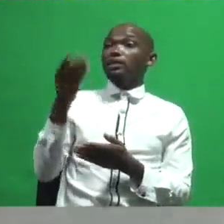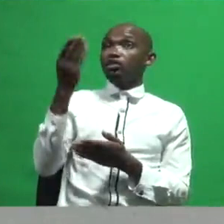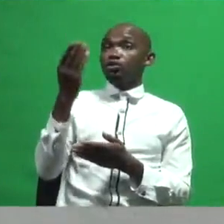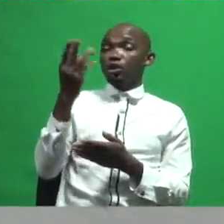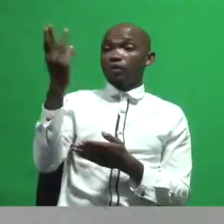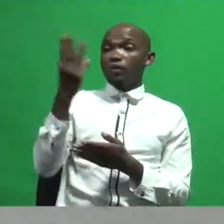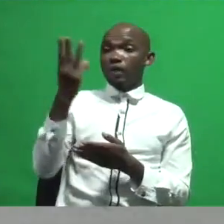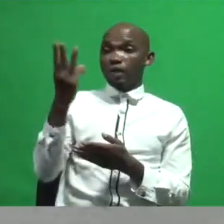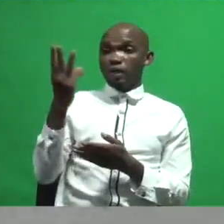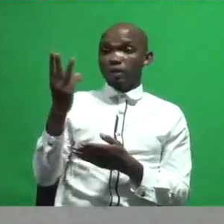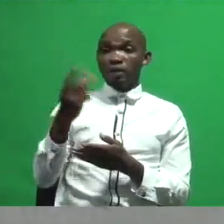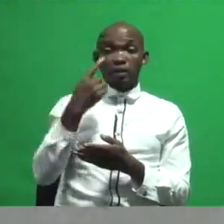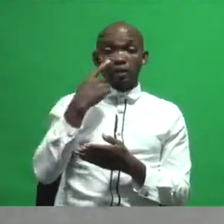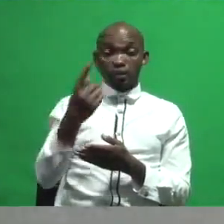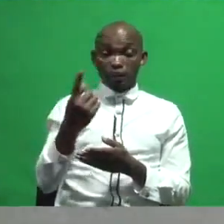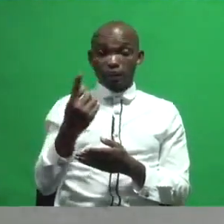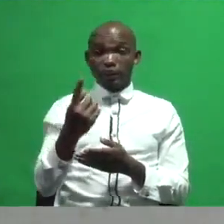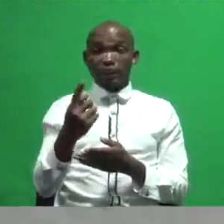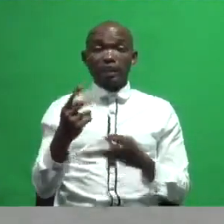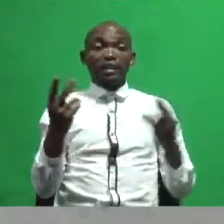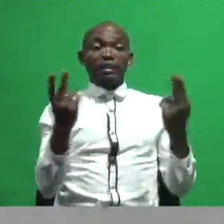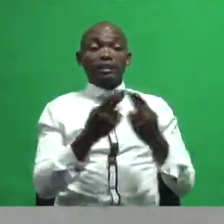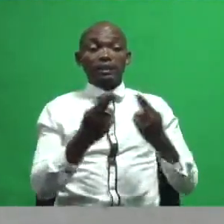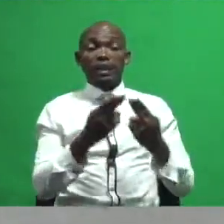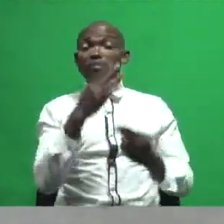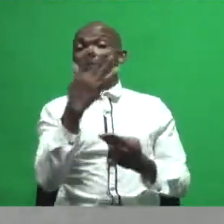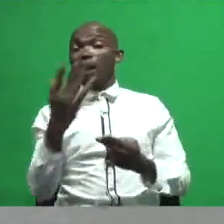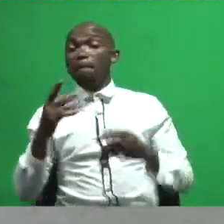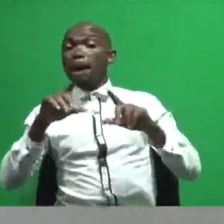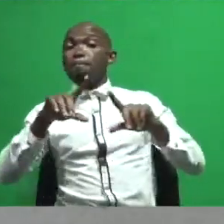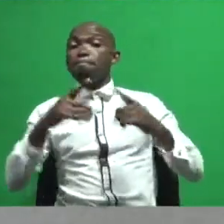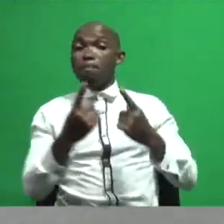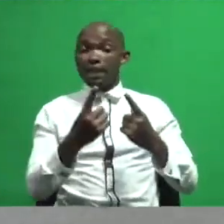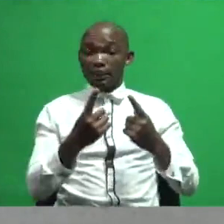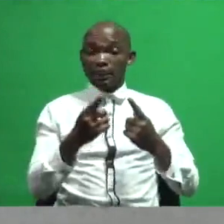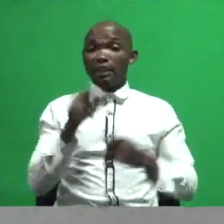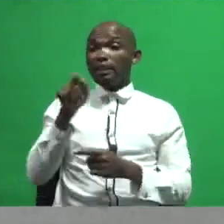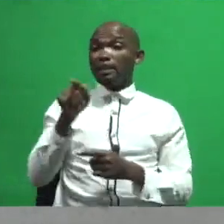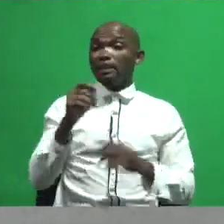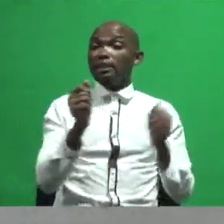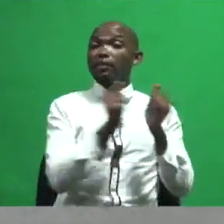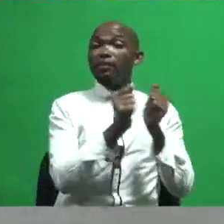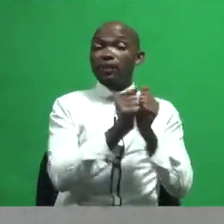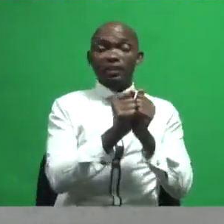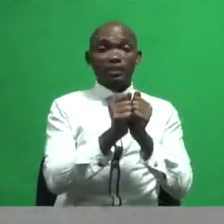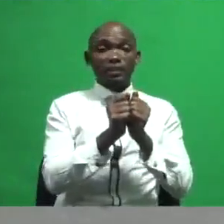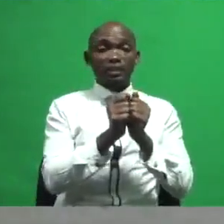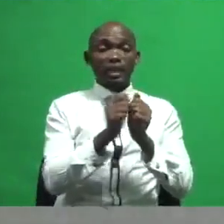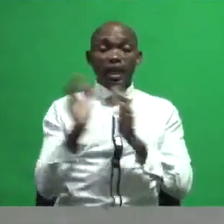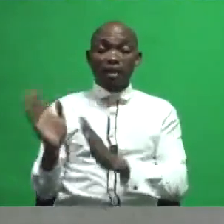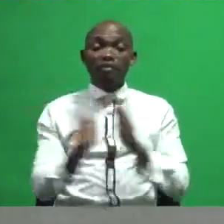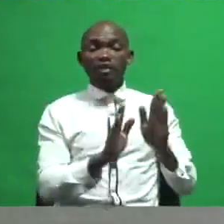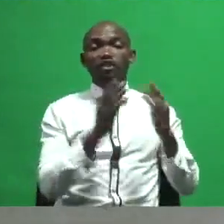three, they have the same number of atoms, but these atoms are